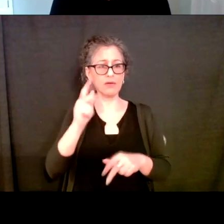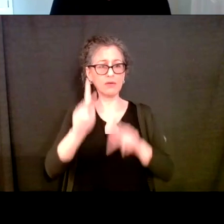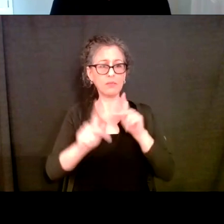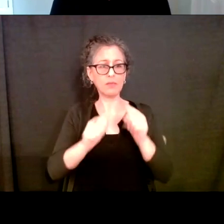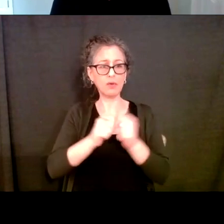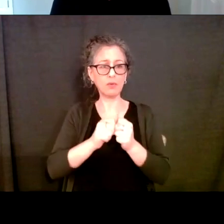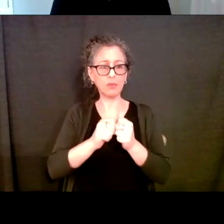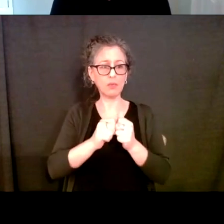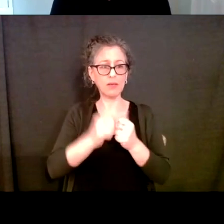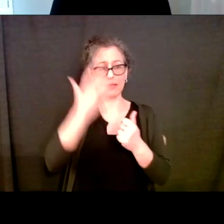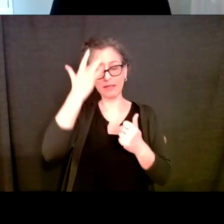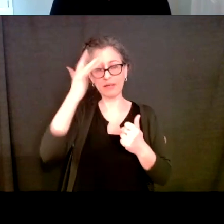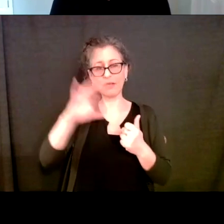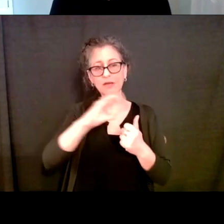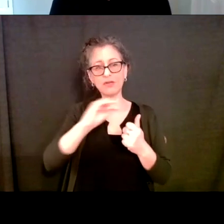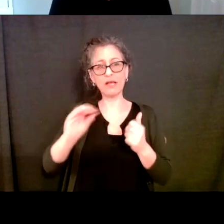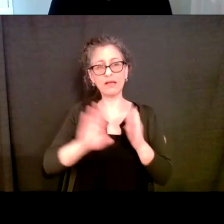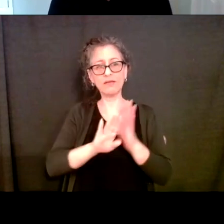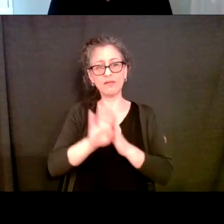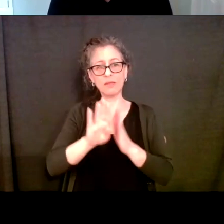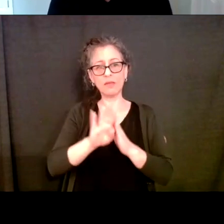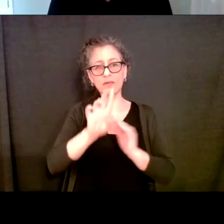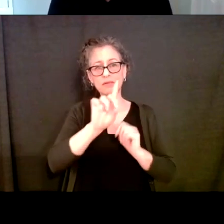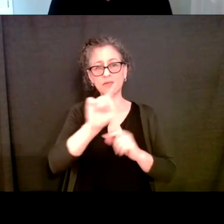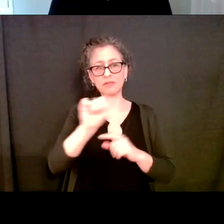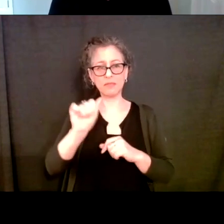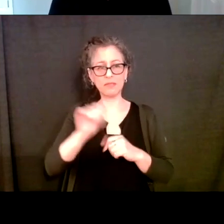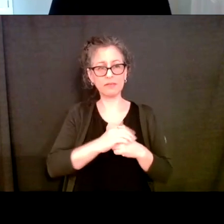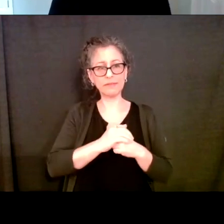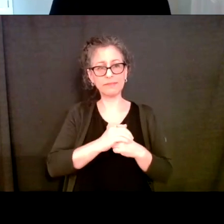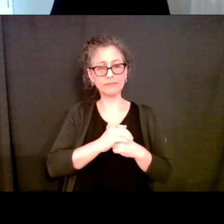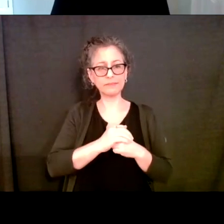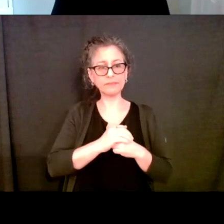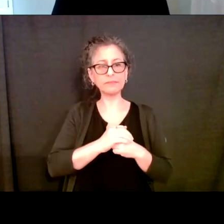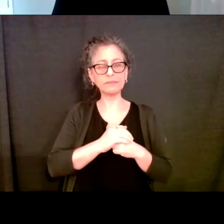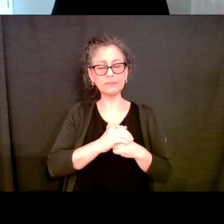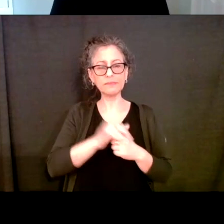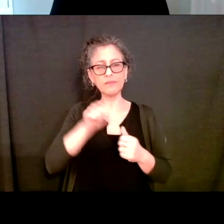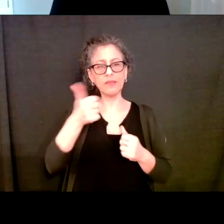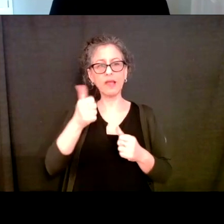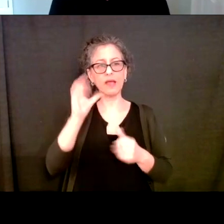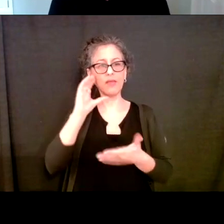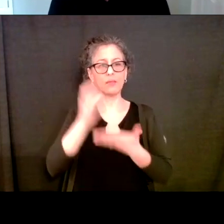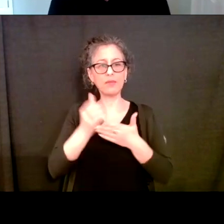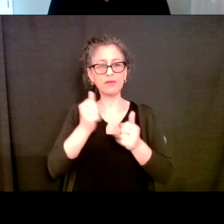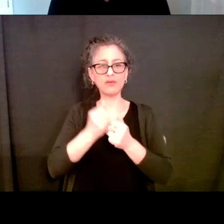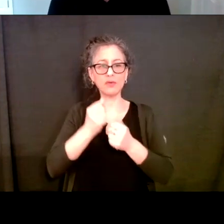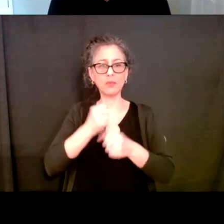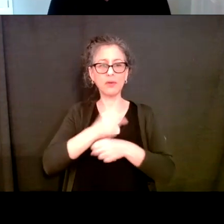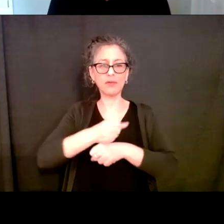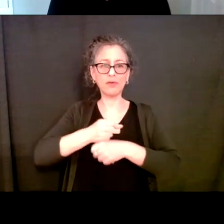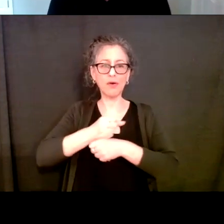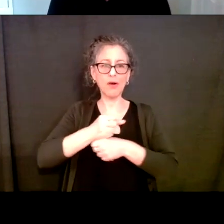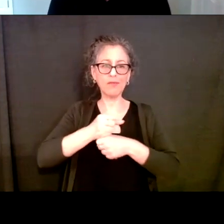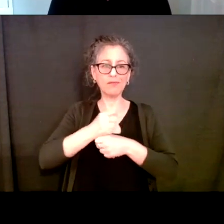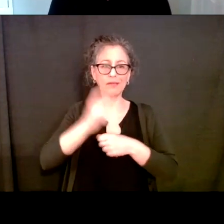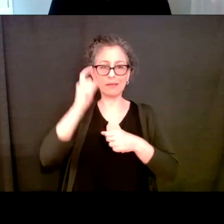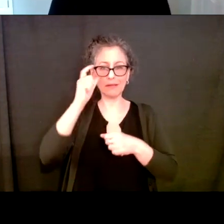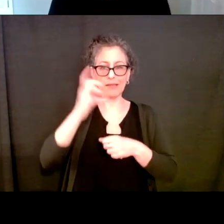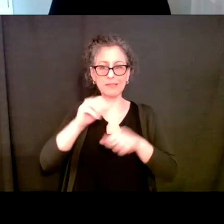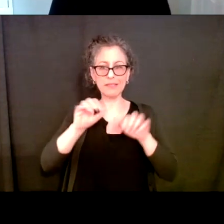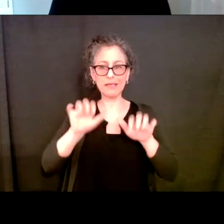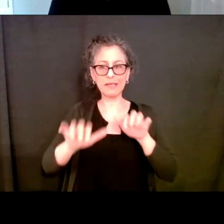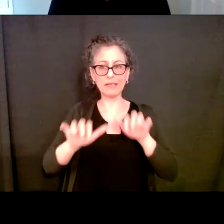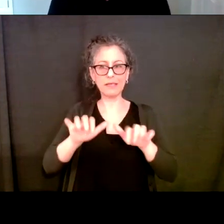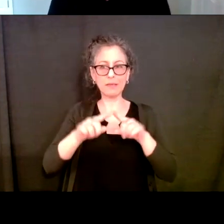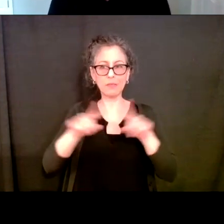intellectual and developmental disabilities, as well as a picture with a cup of coffee, glasses, and a keyboard. All of these